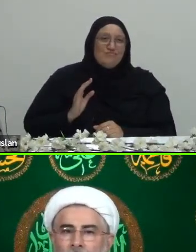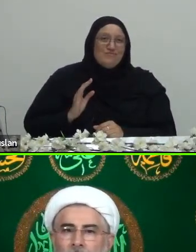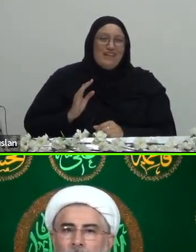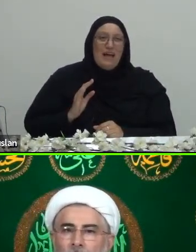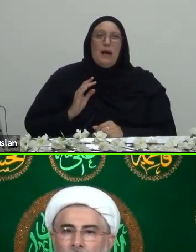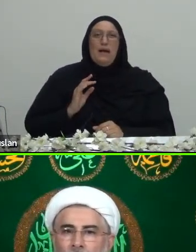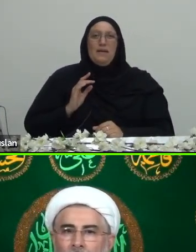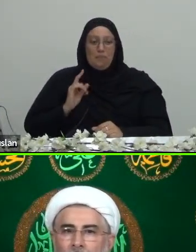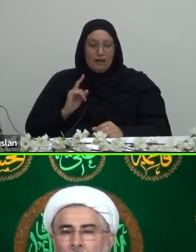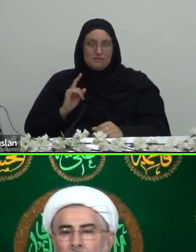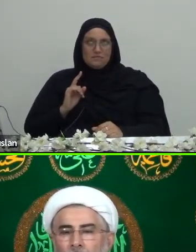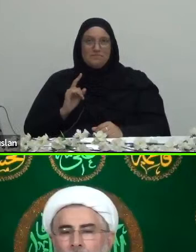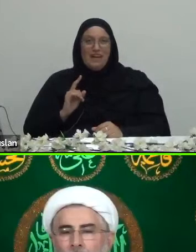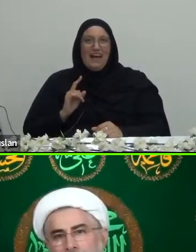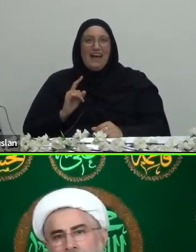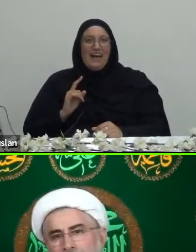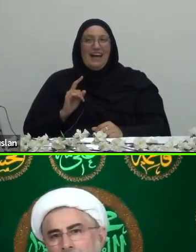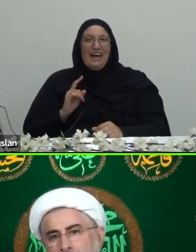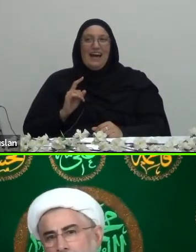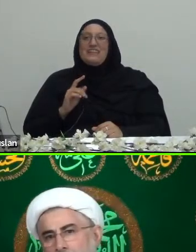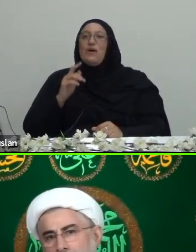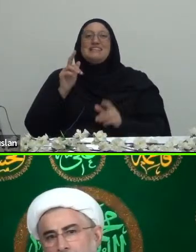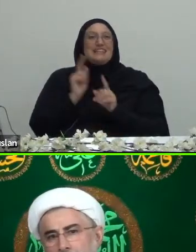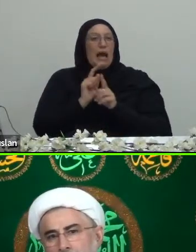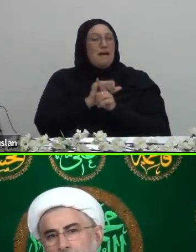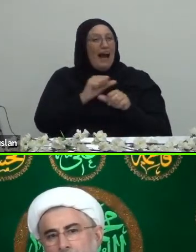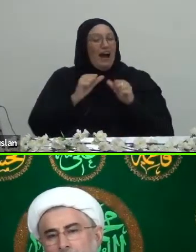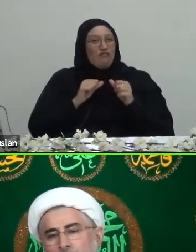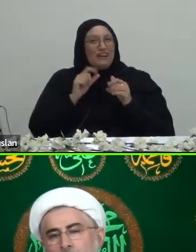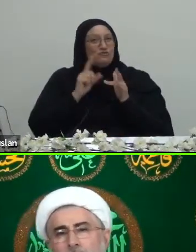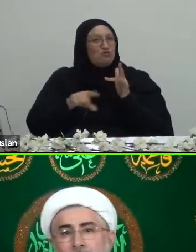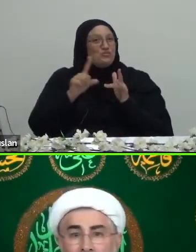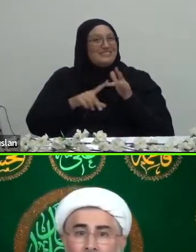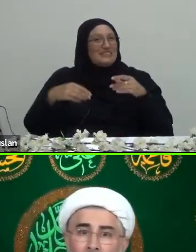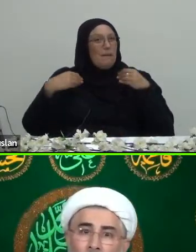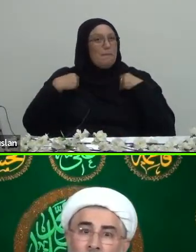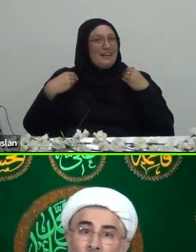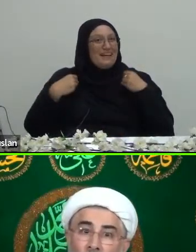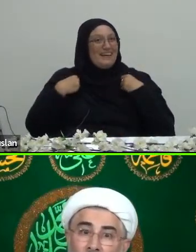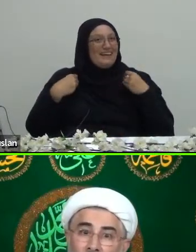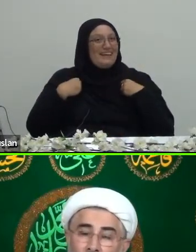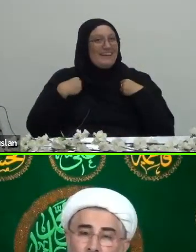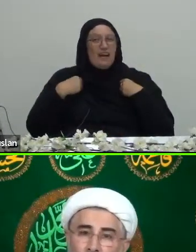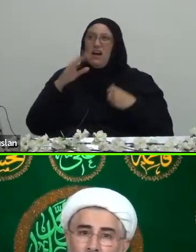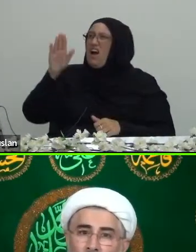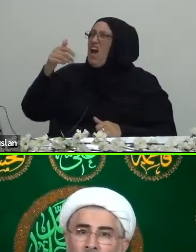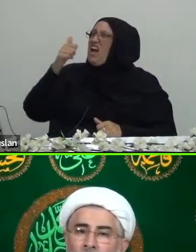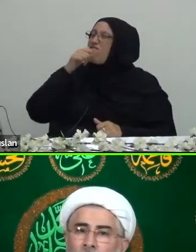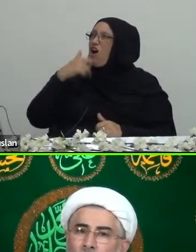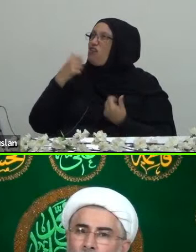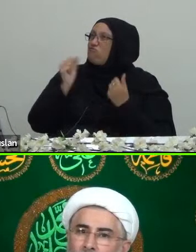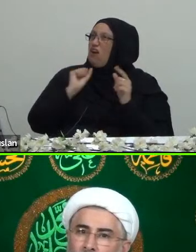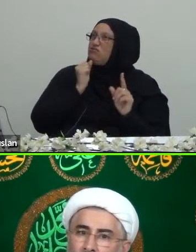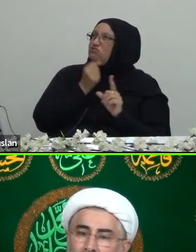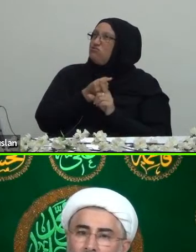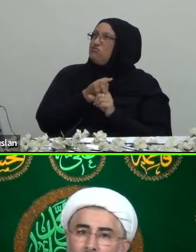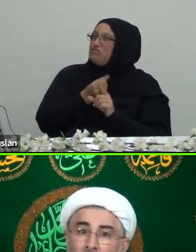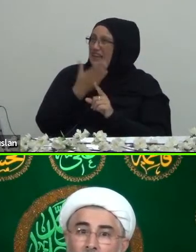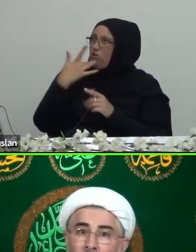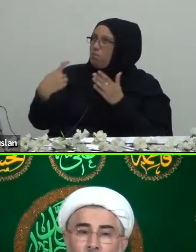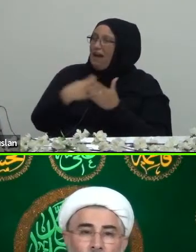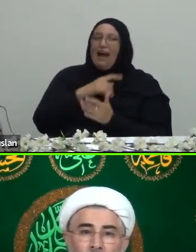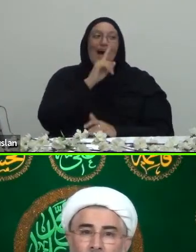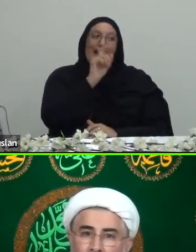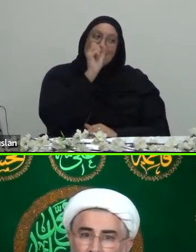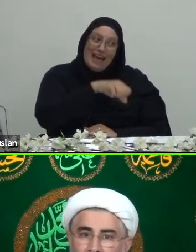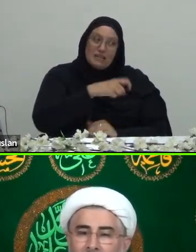this monthly or annual payment. This is the kind of insurance. The same applies for life insurance. So in general,